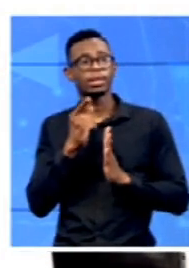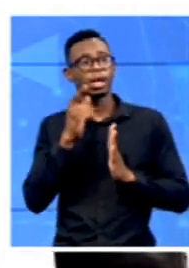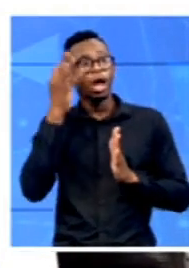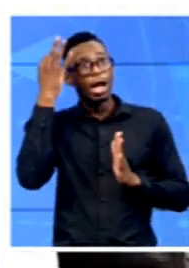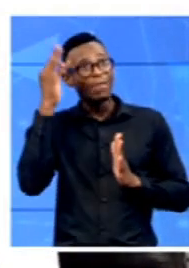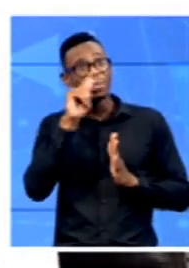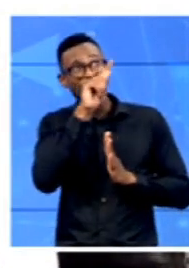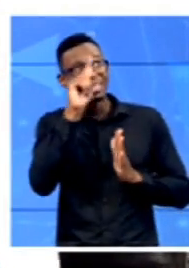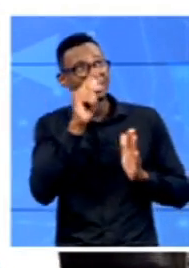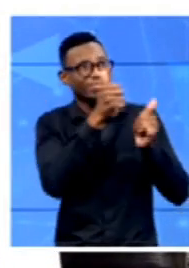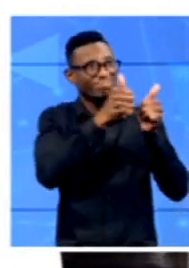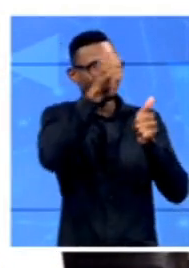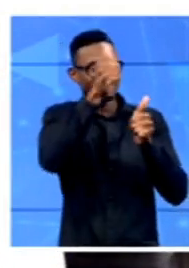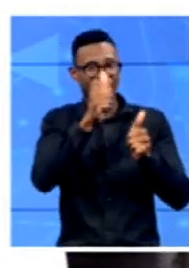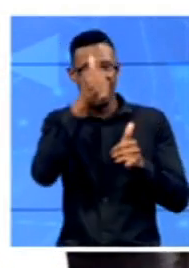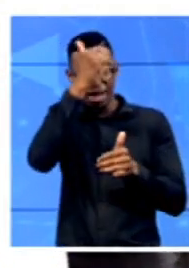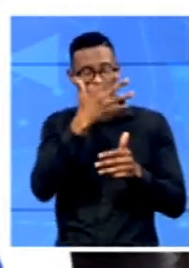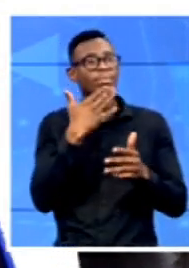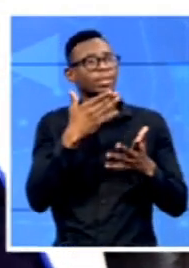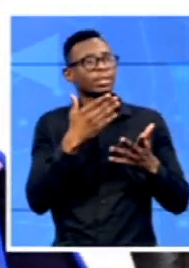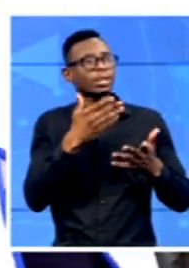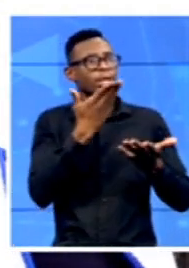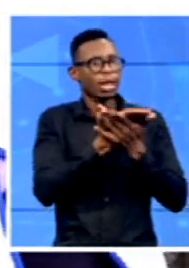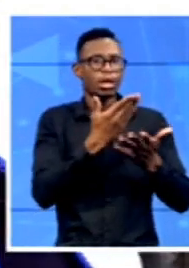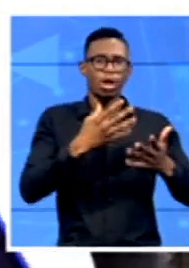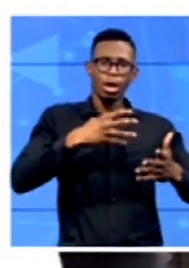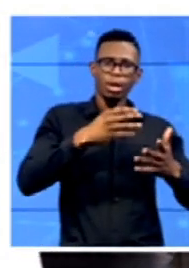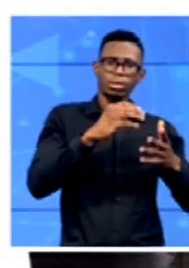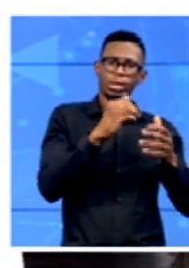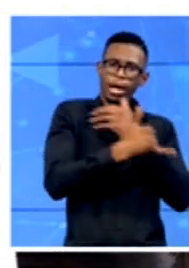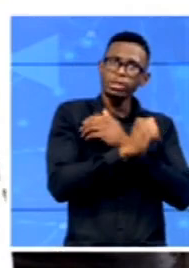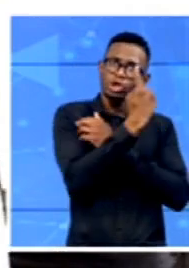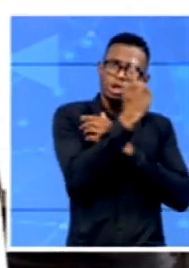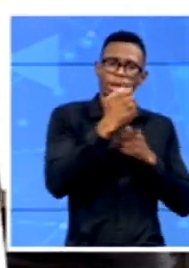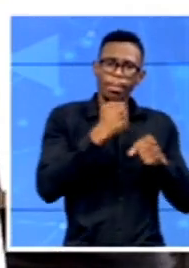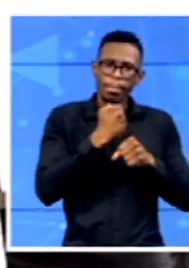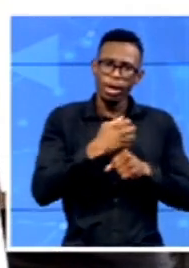of vaccines, therapeutics and diagnostics. Sarah Kimani, SABC News, Kenya.